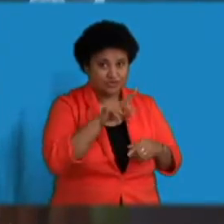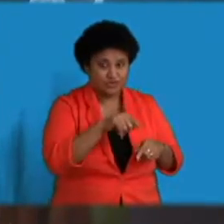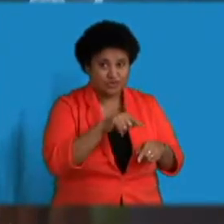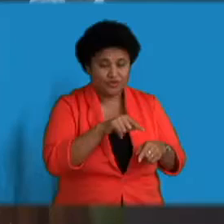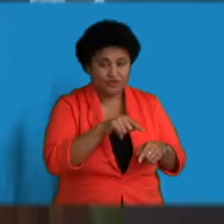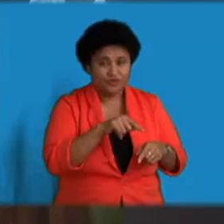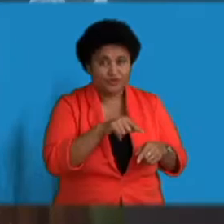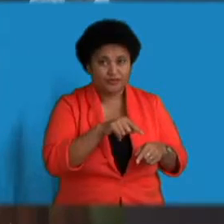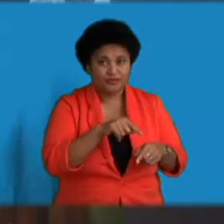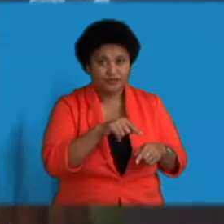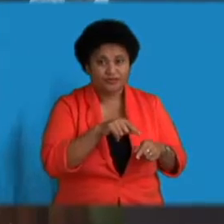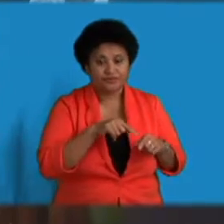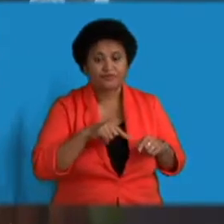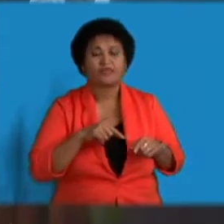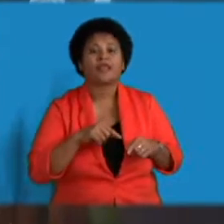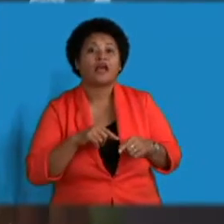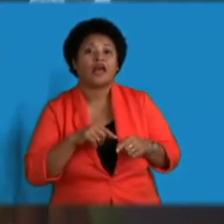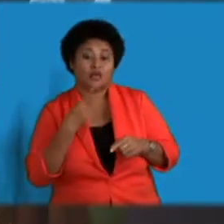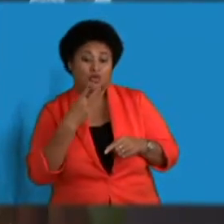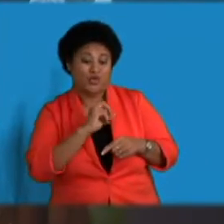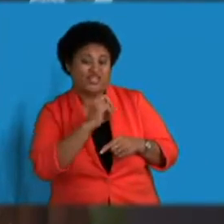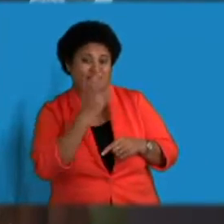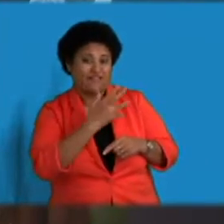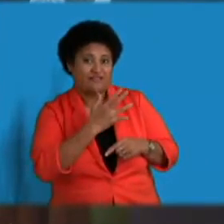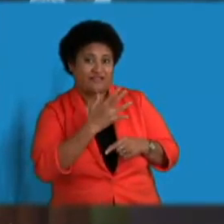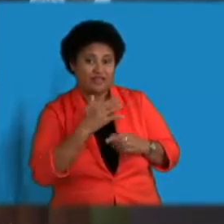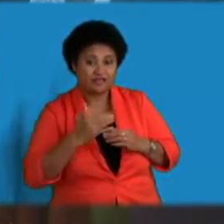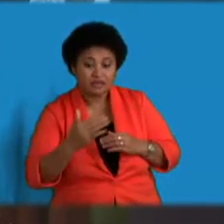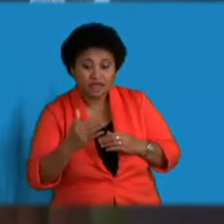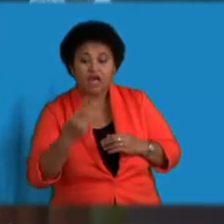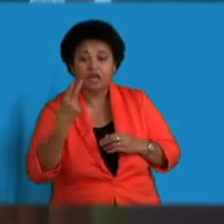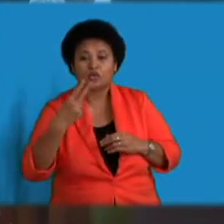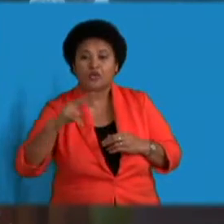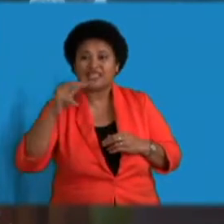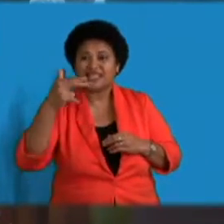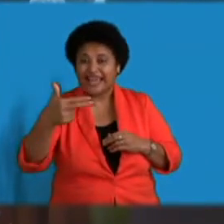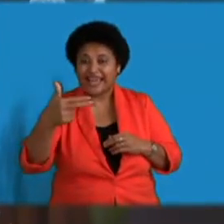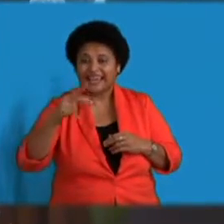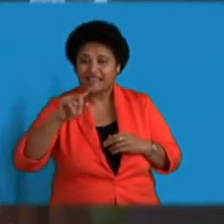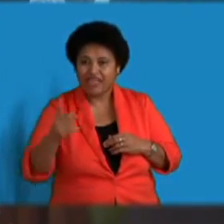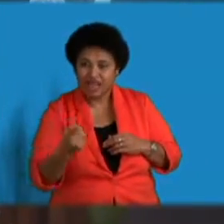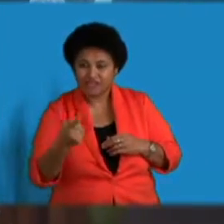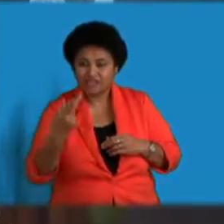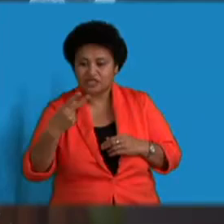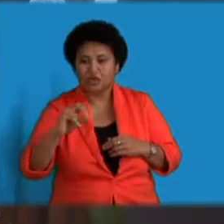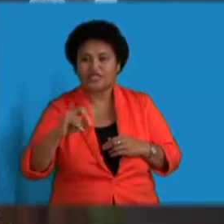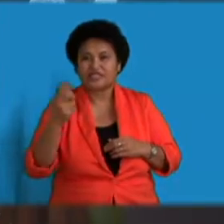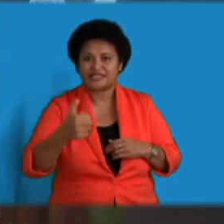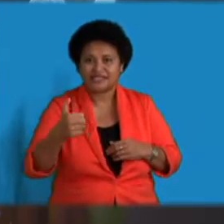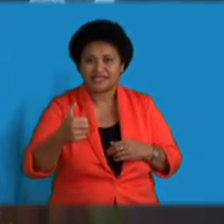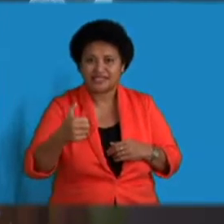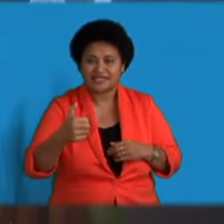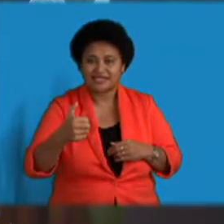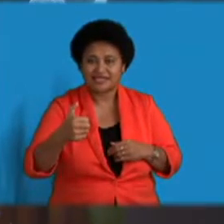titles in 2015 to 28,000 in 2016. And all these